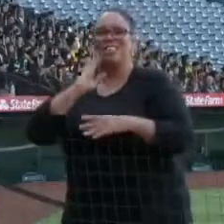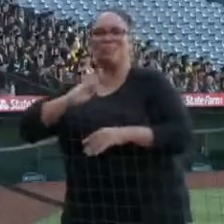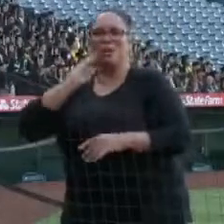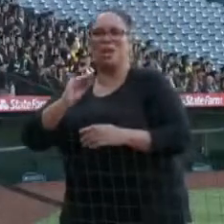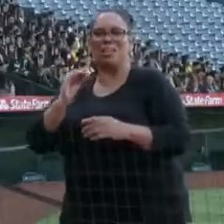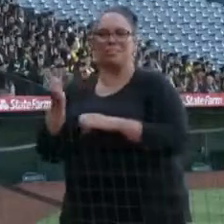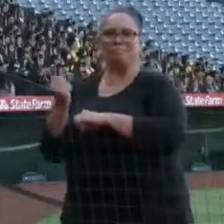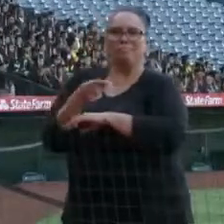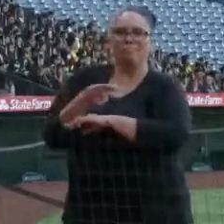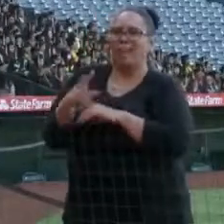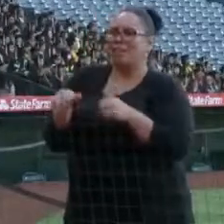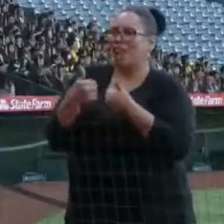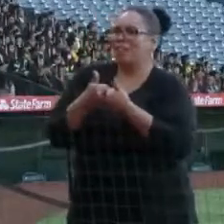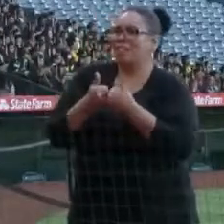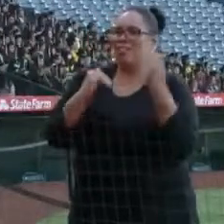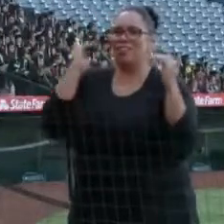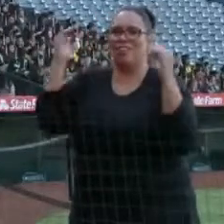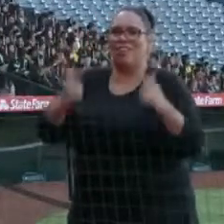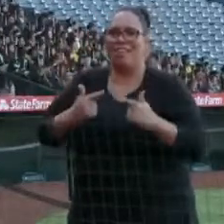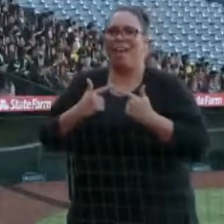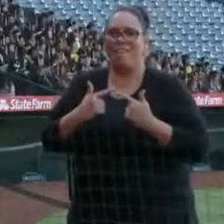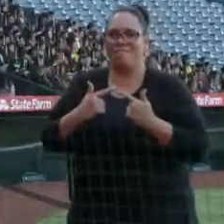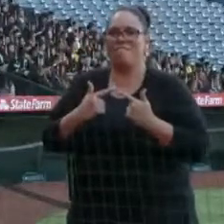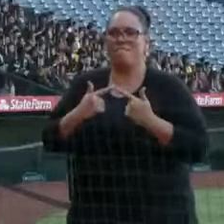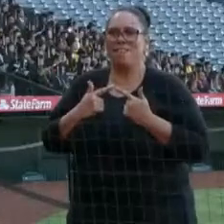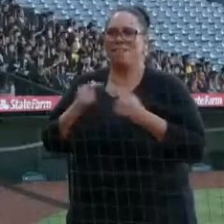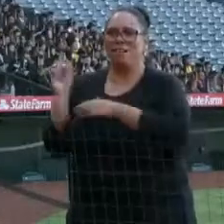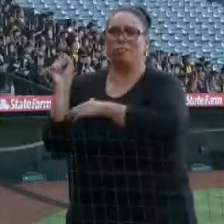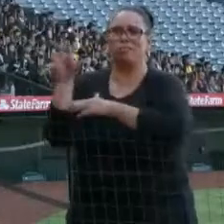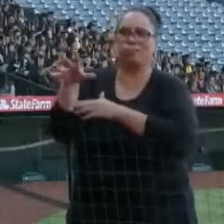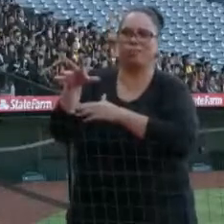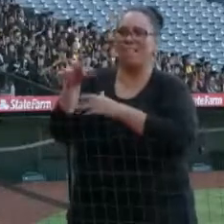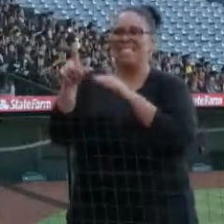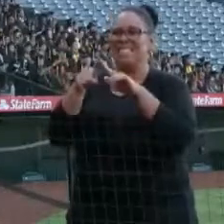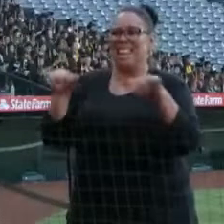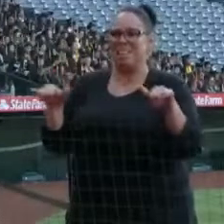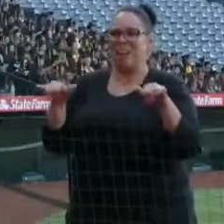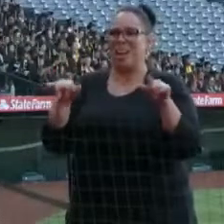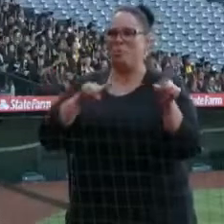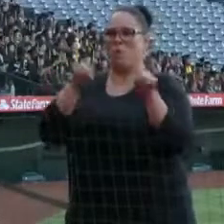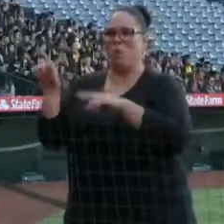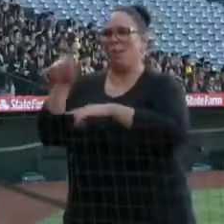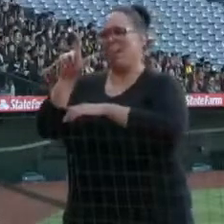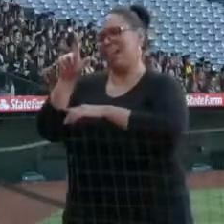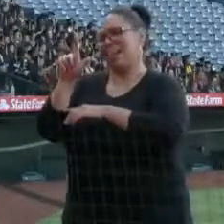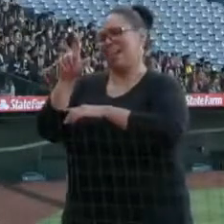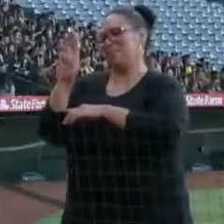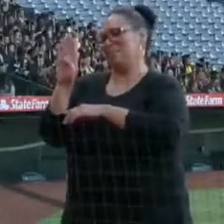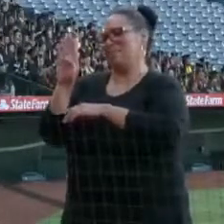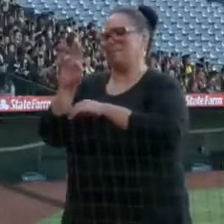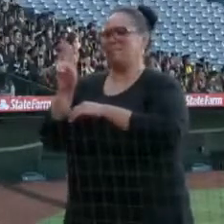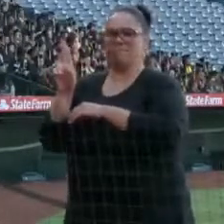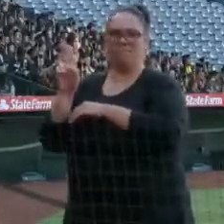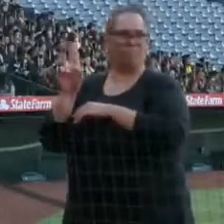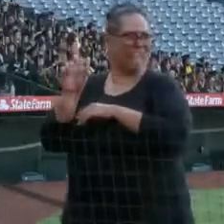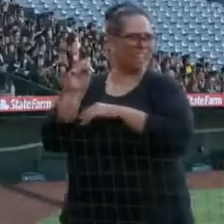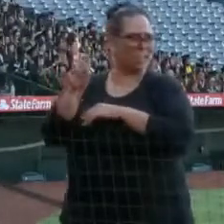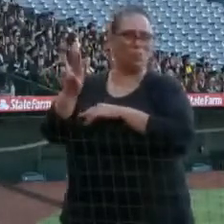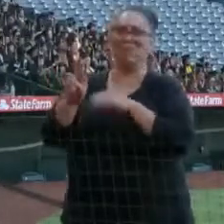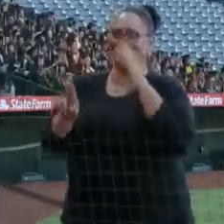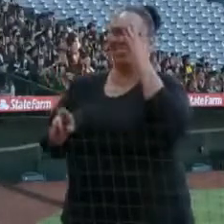the challenges of adult life that were thrown upon while attending LBSU. By continuing your